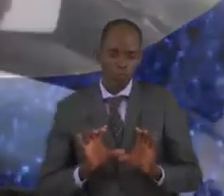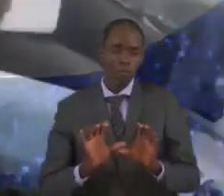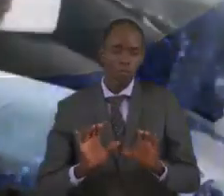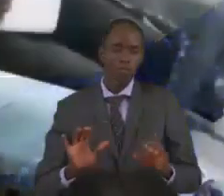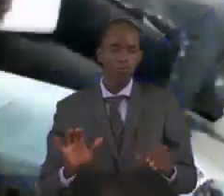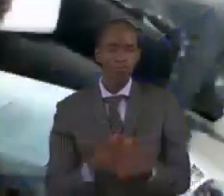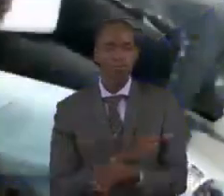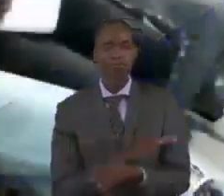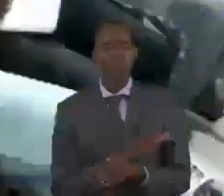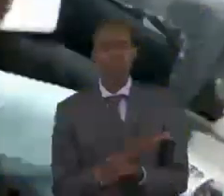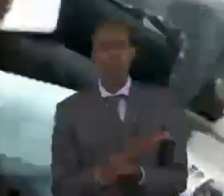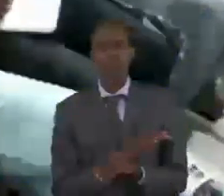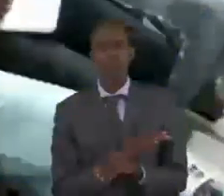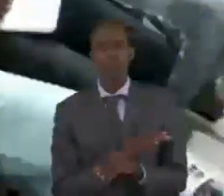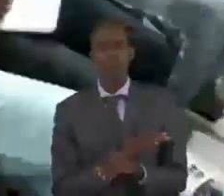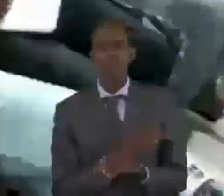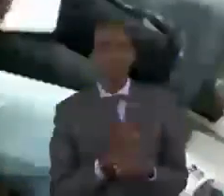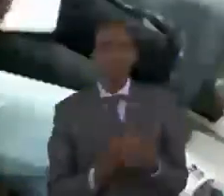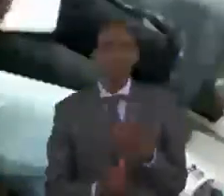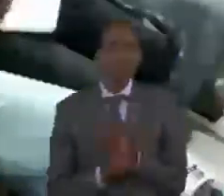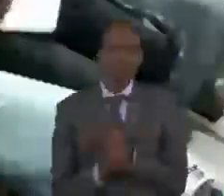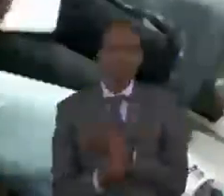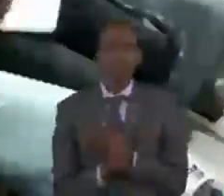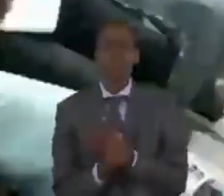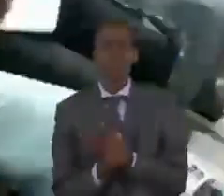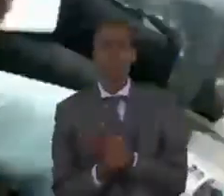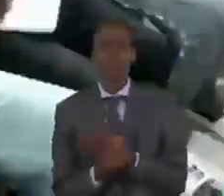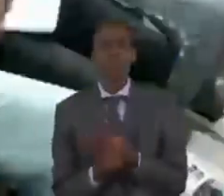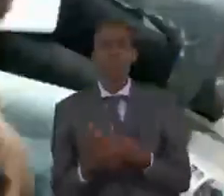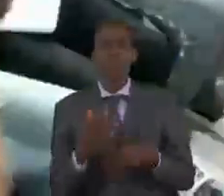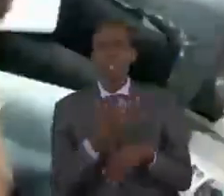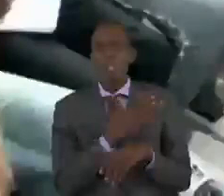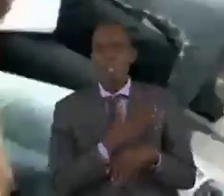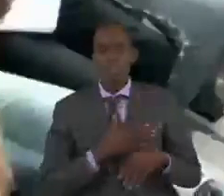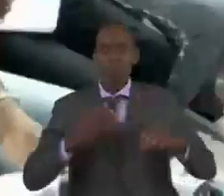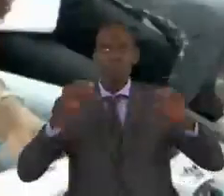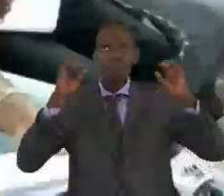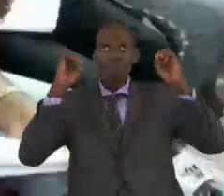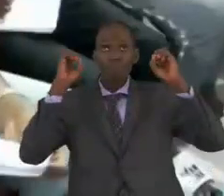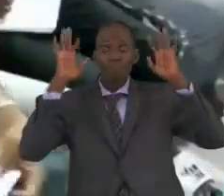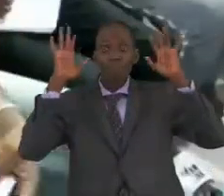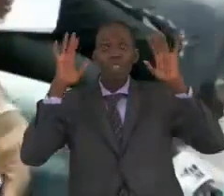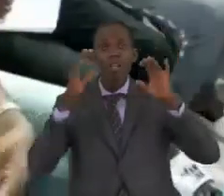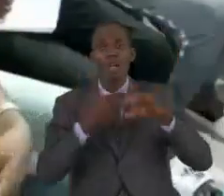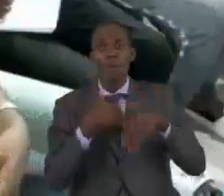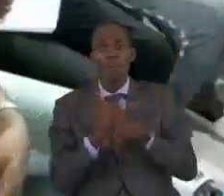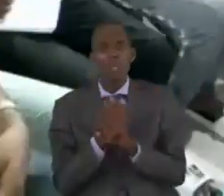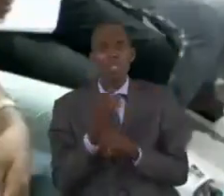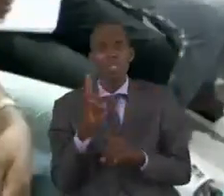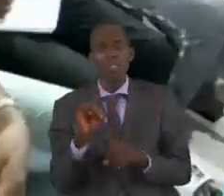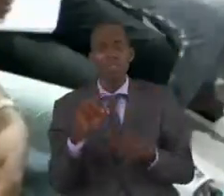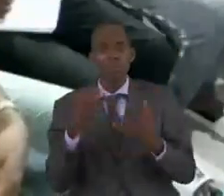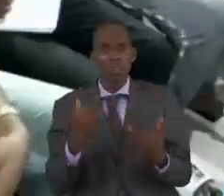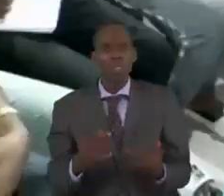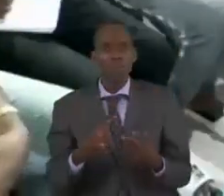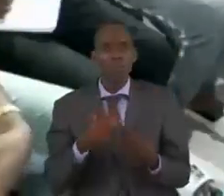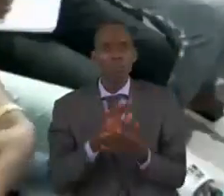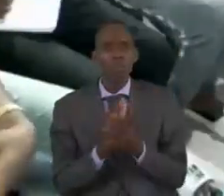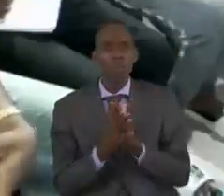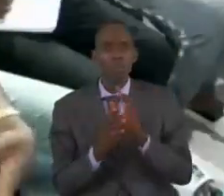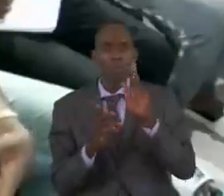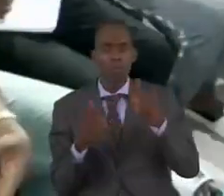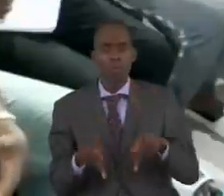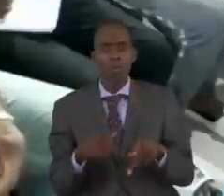violent, evil lifestyle and make him such a person now that will preach the gospel